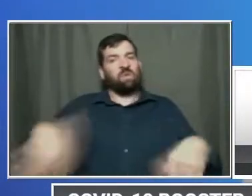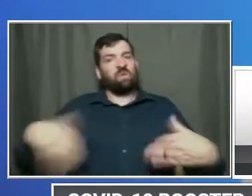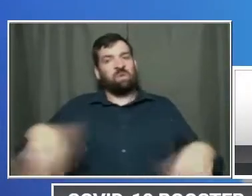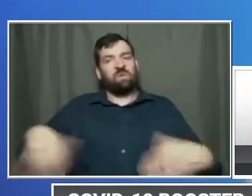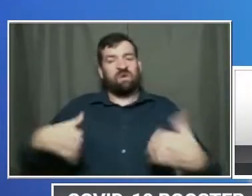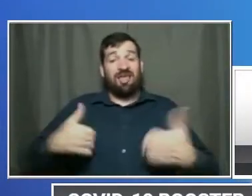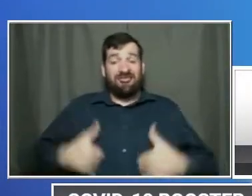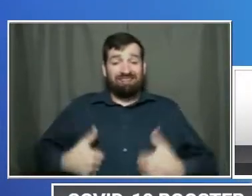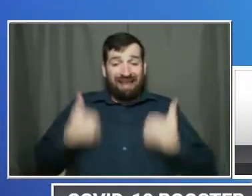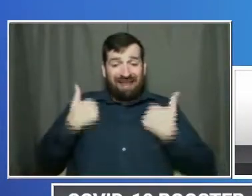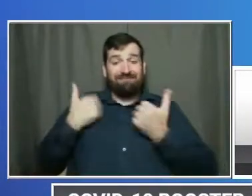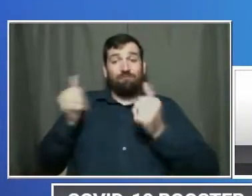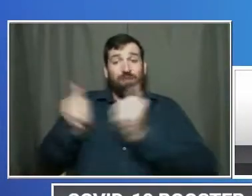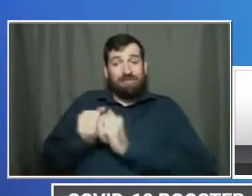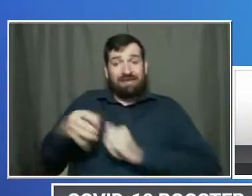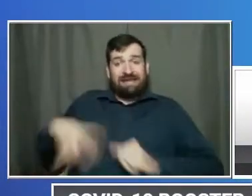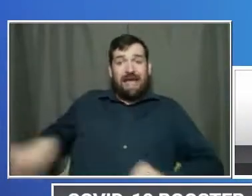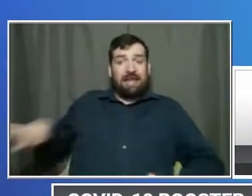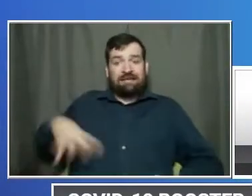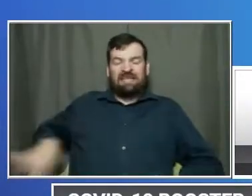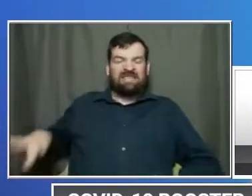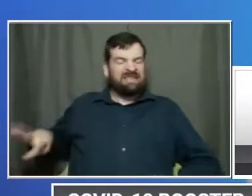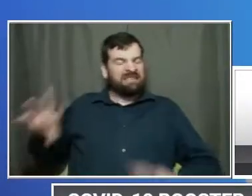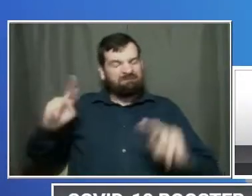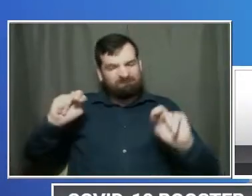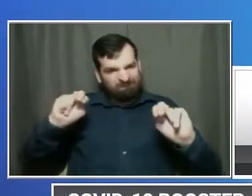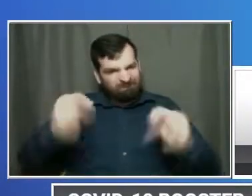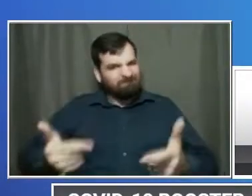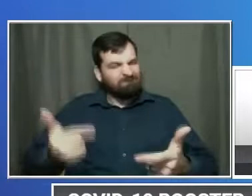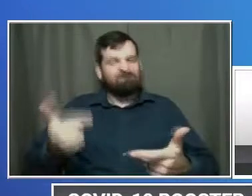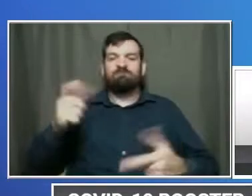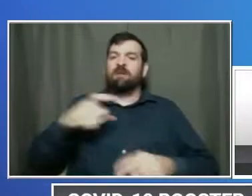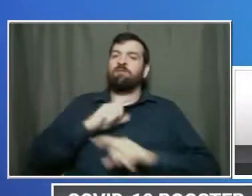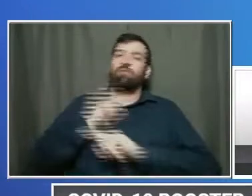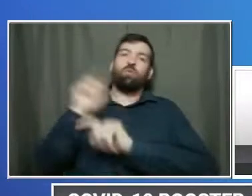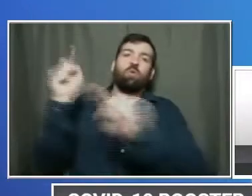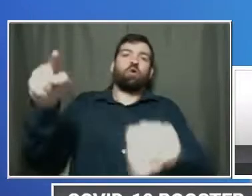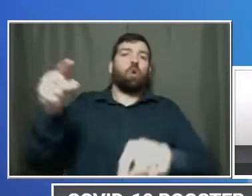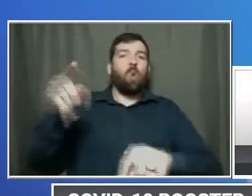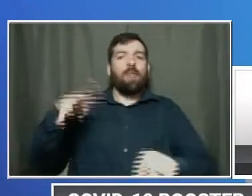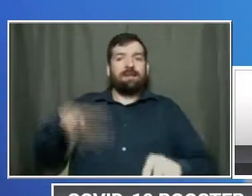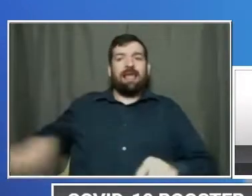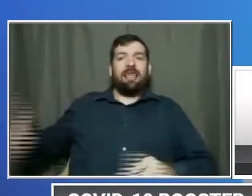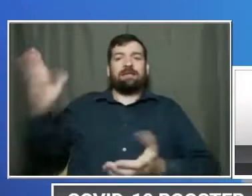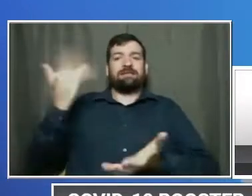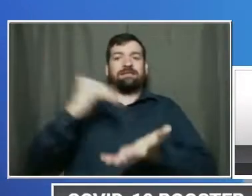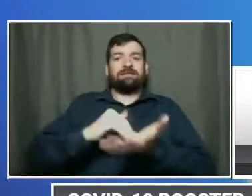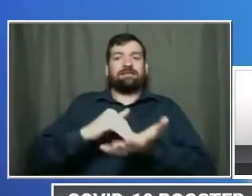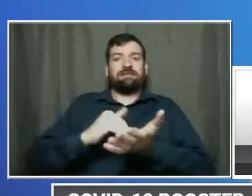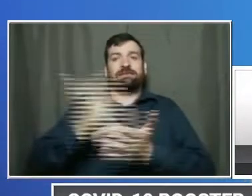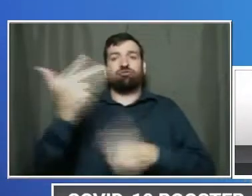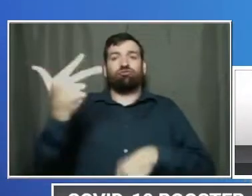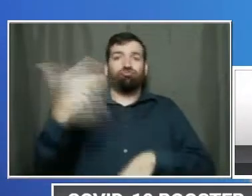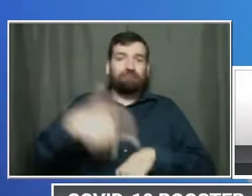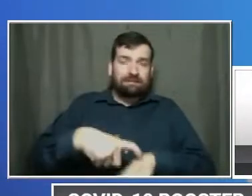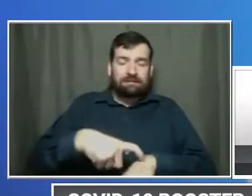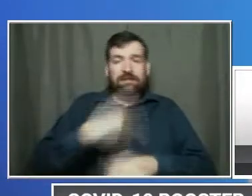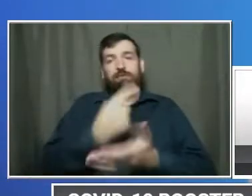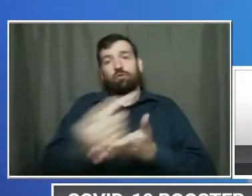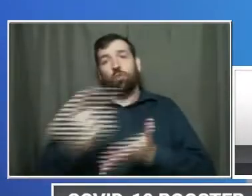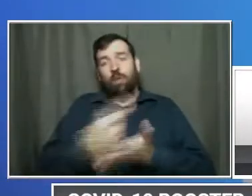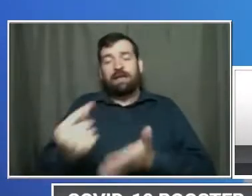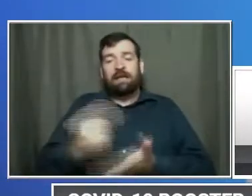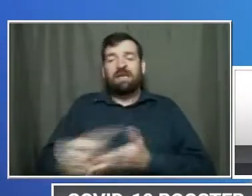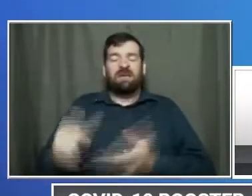Yeah. And so, these patients have to go to the dialysis center 3 times a week. They have to be stuck with large needles to get their blood